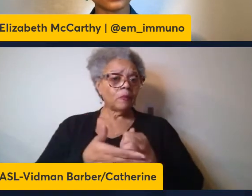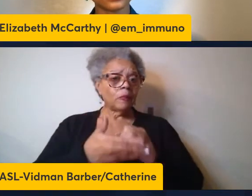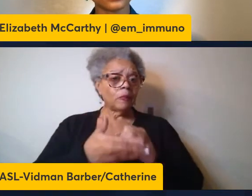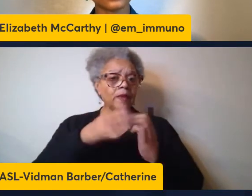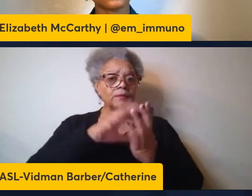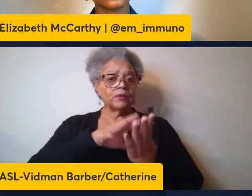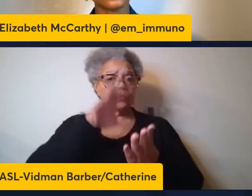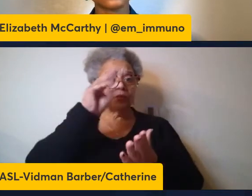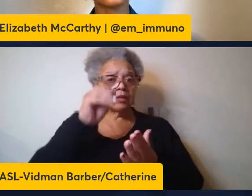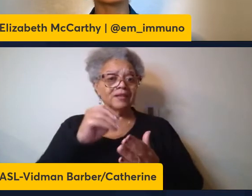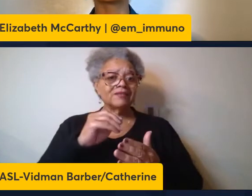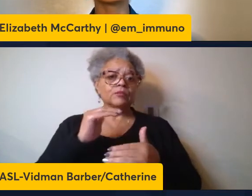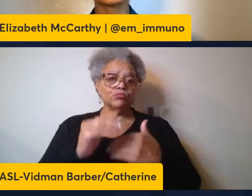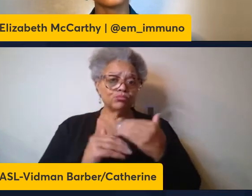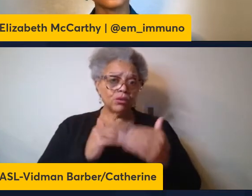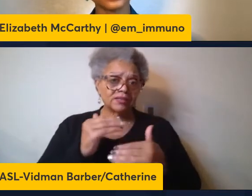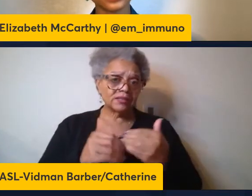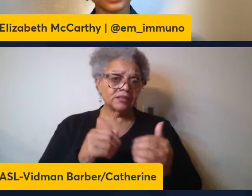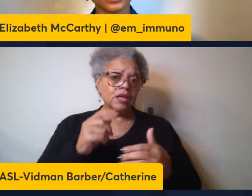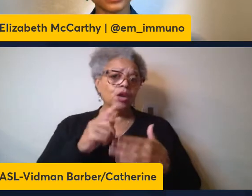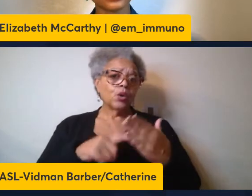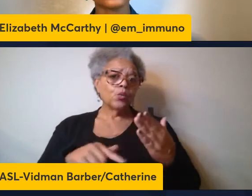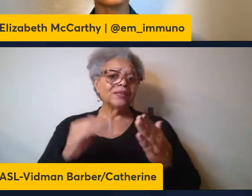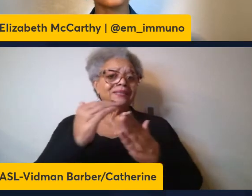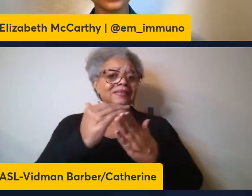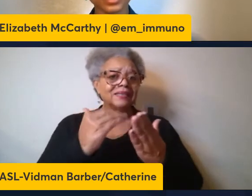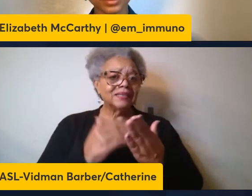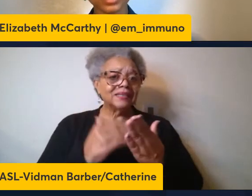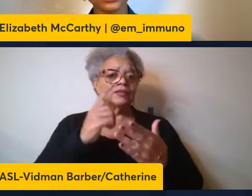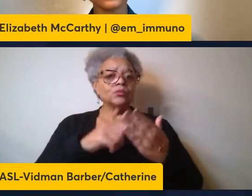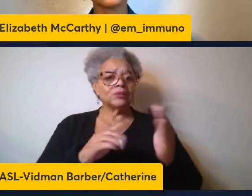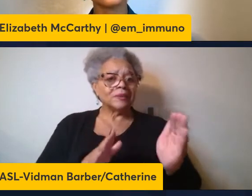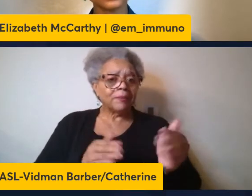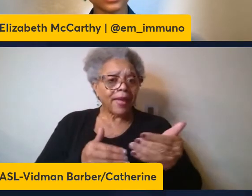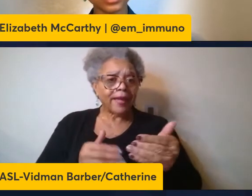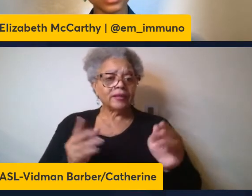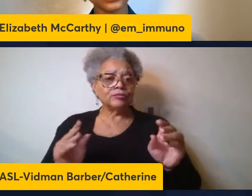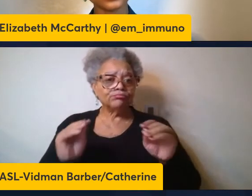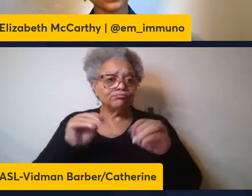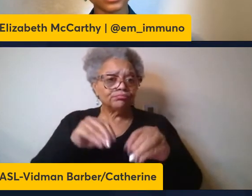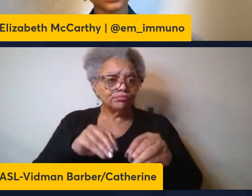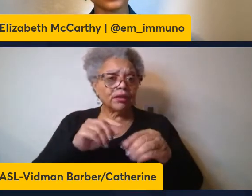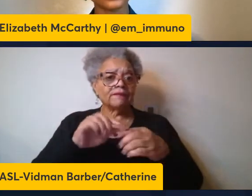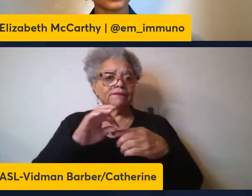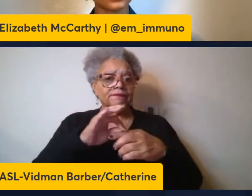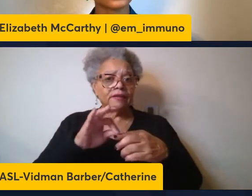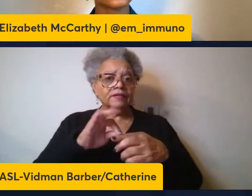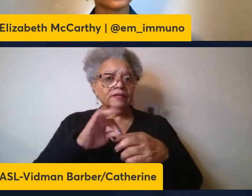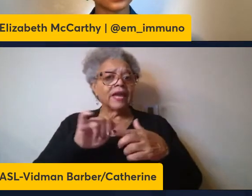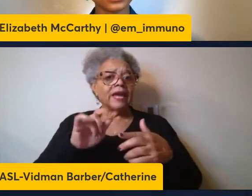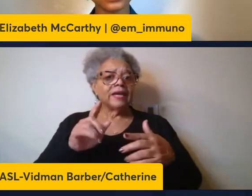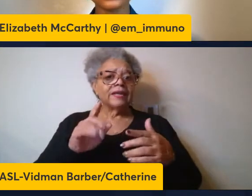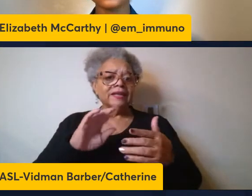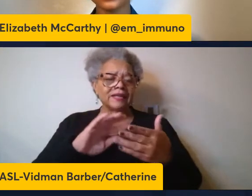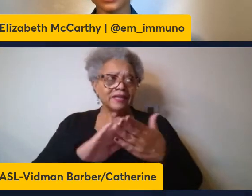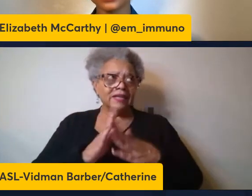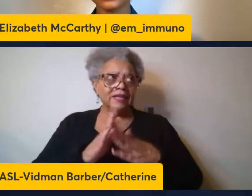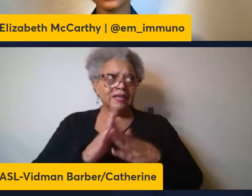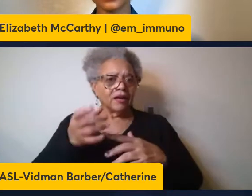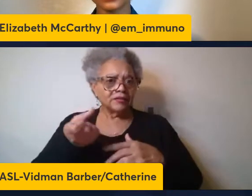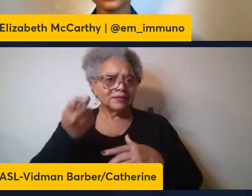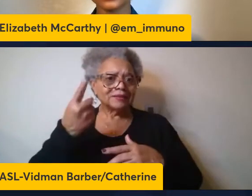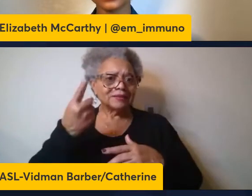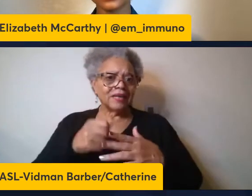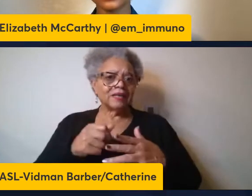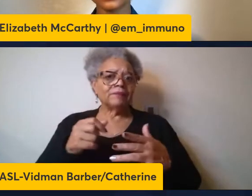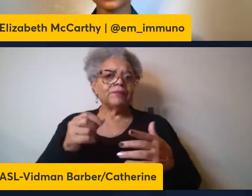of processes, like, what is a list, what's a package, what's a function, and really get into grips with the theory of it, which you do need. And